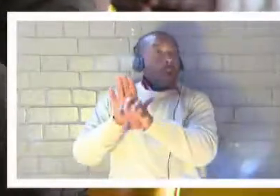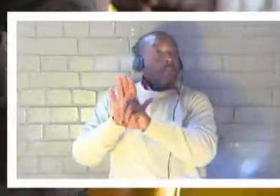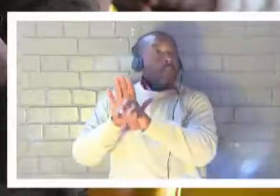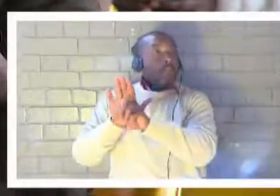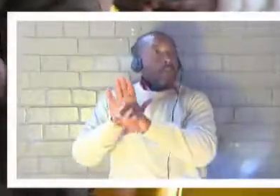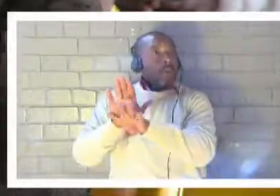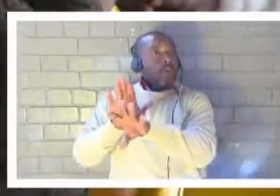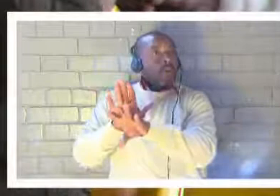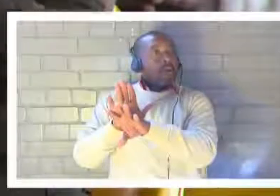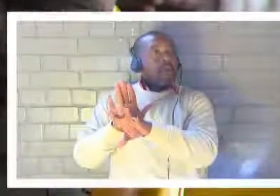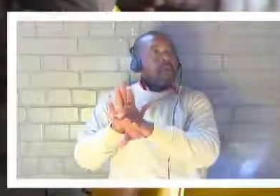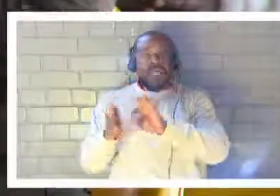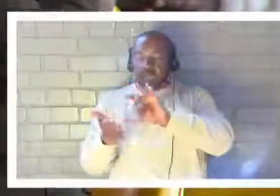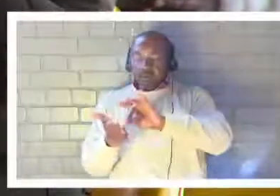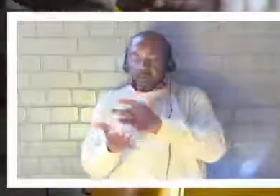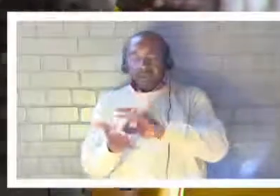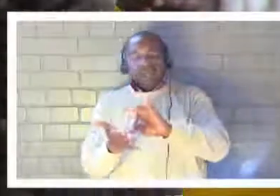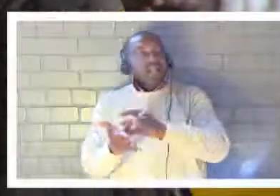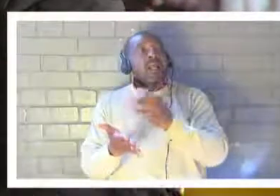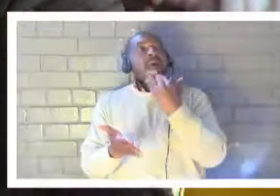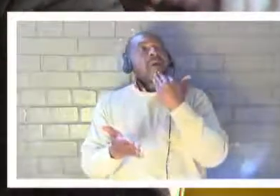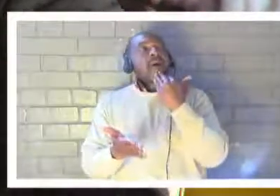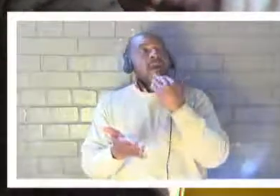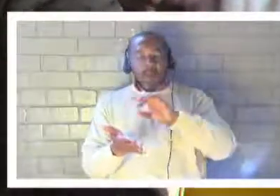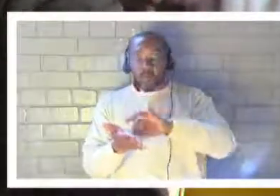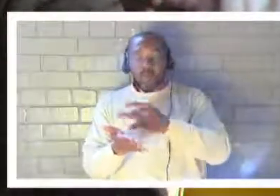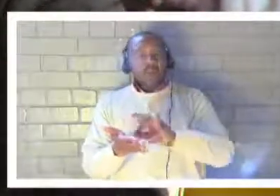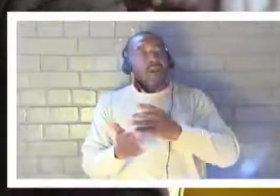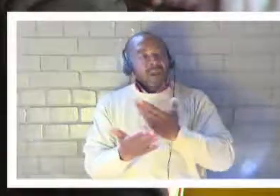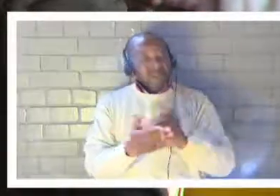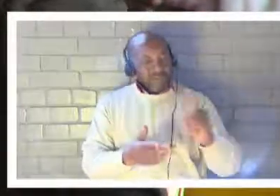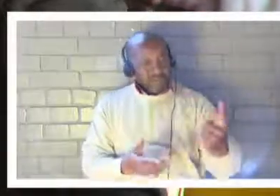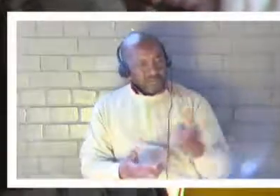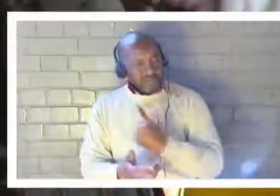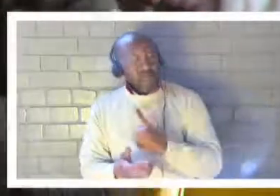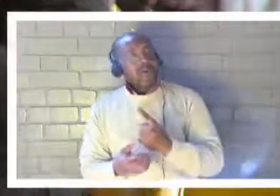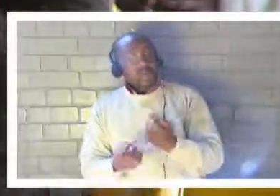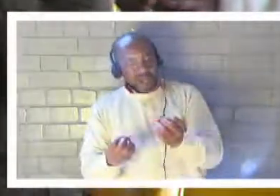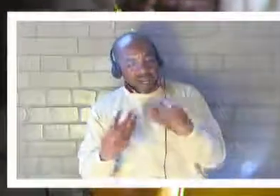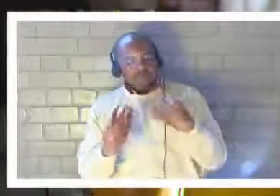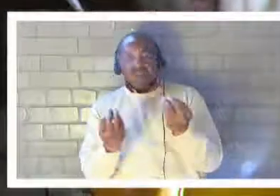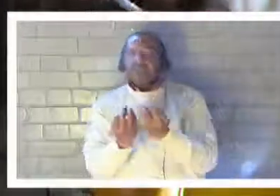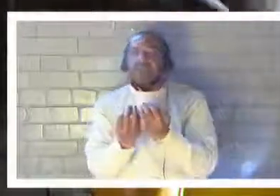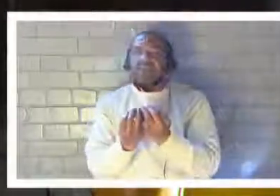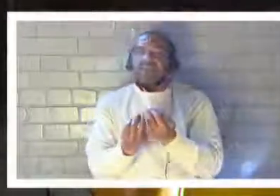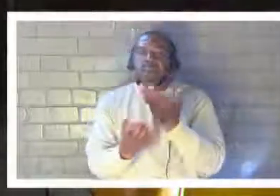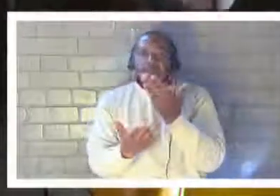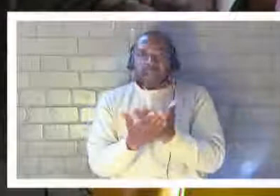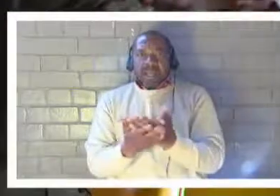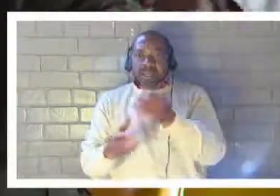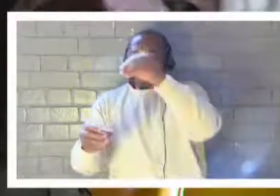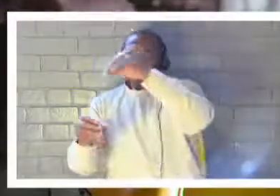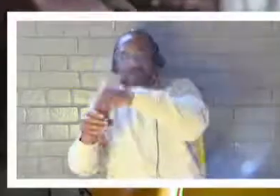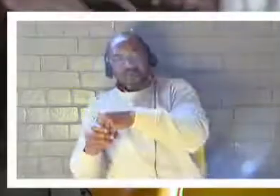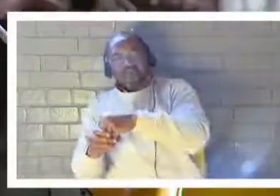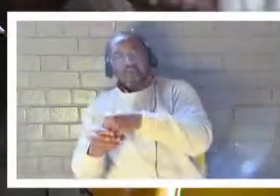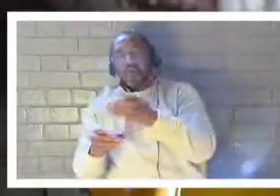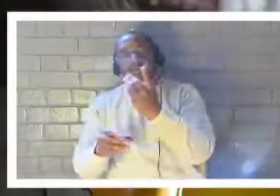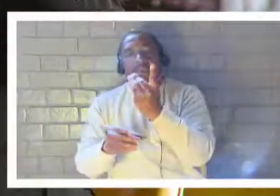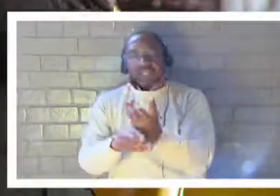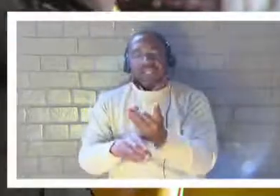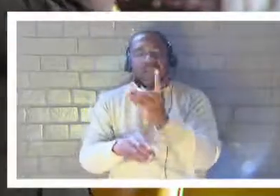contractors to submit for them to make the database, people from Limpopo, from KZN, they will be